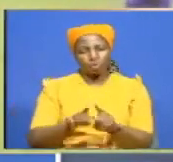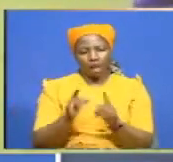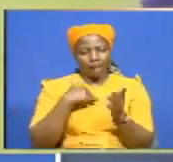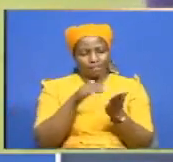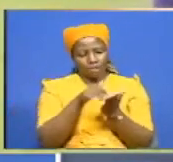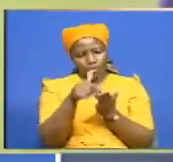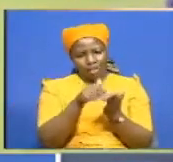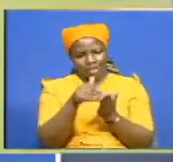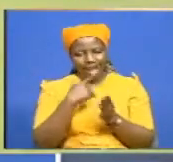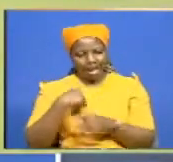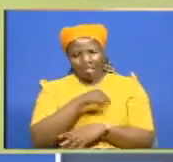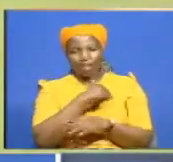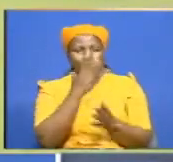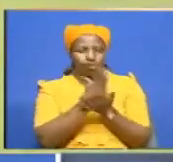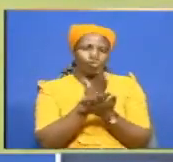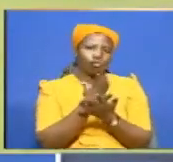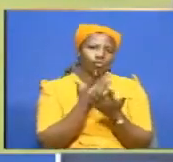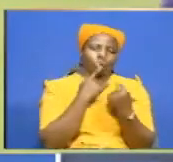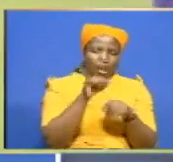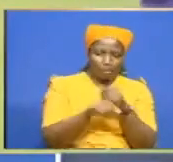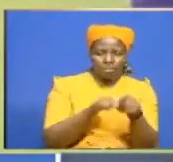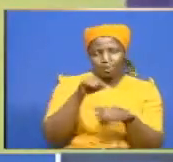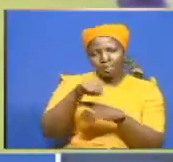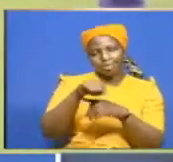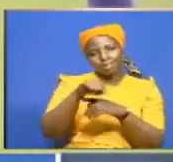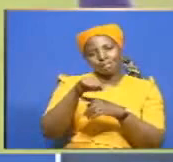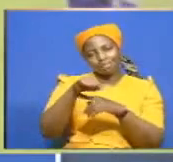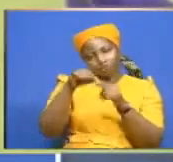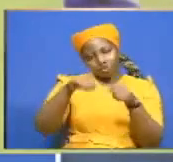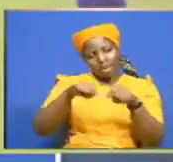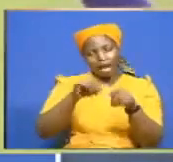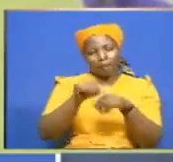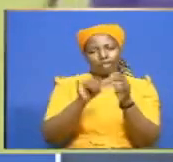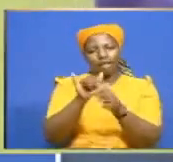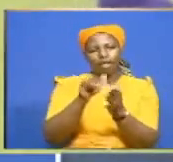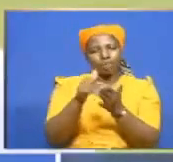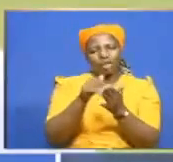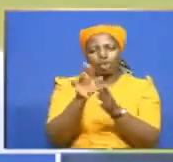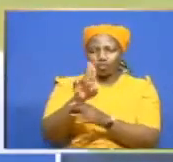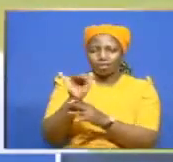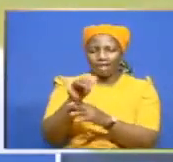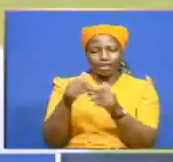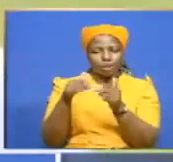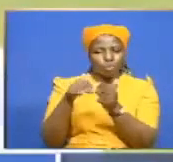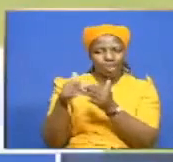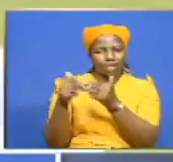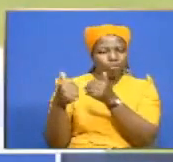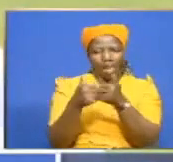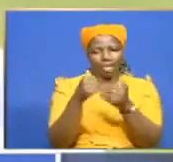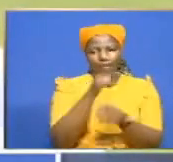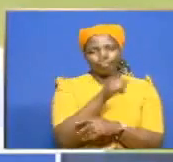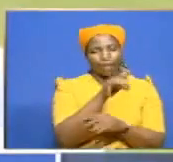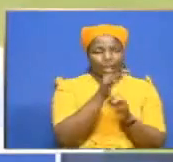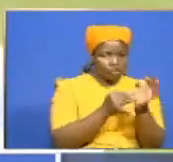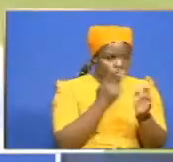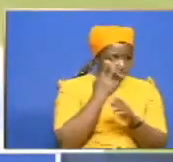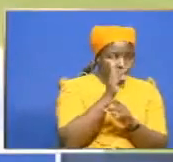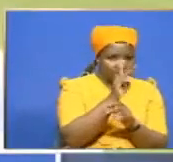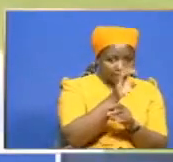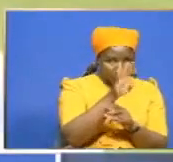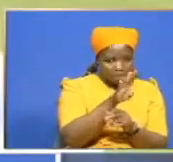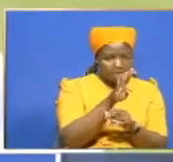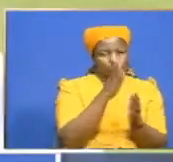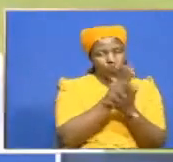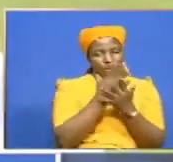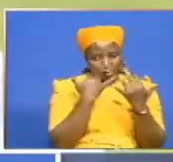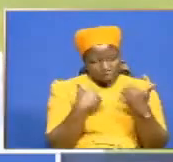and we will speak today about that weakness, and we will try to use that weakness against them. If you look at KCB, their players, and where they